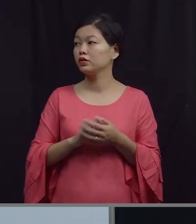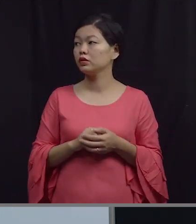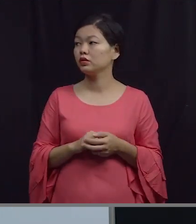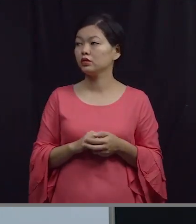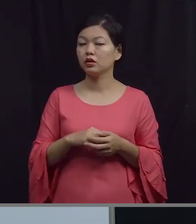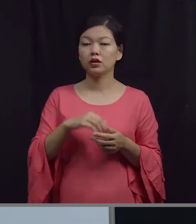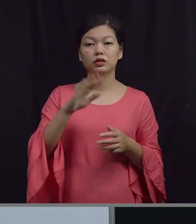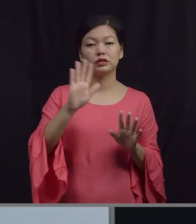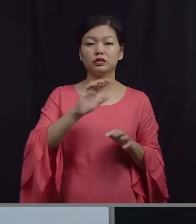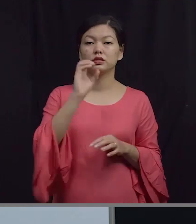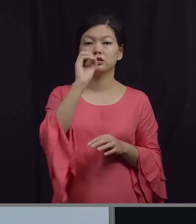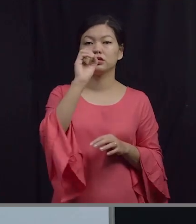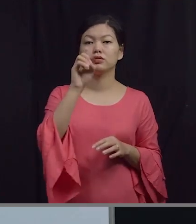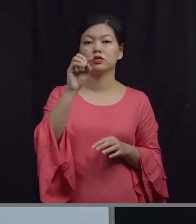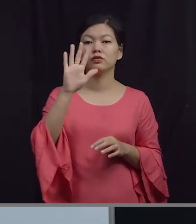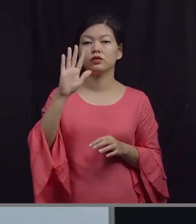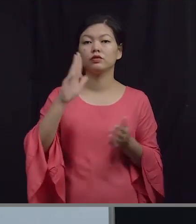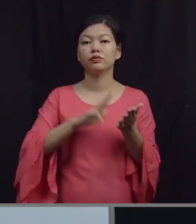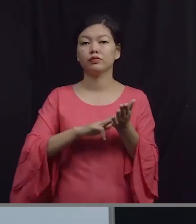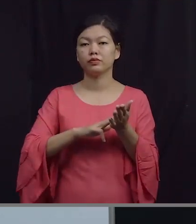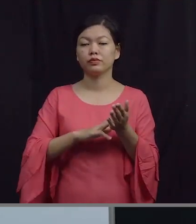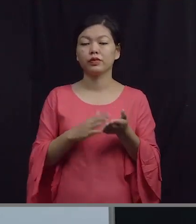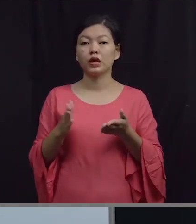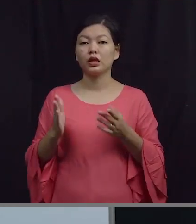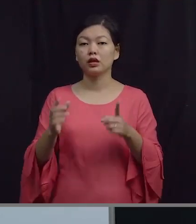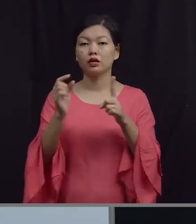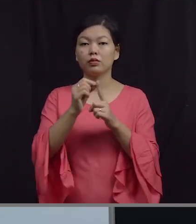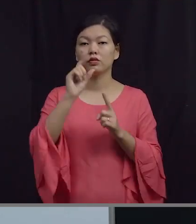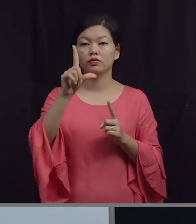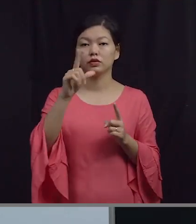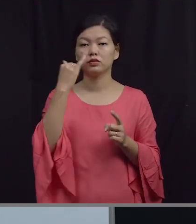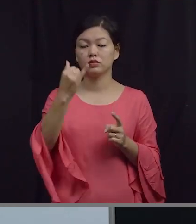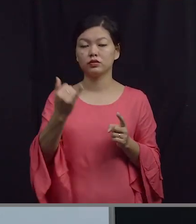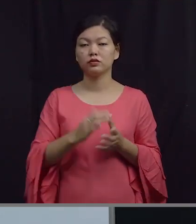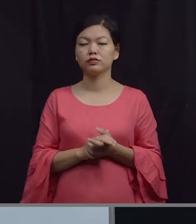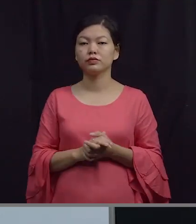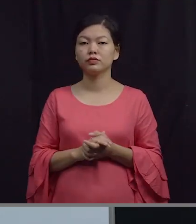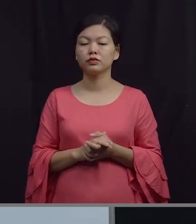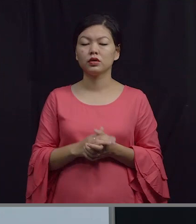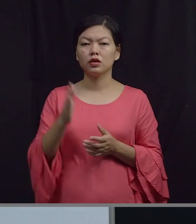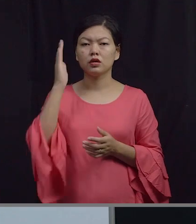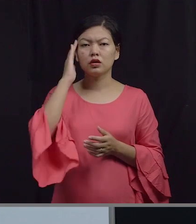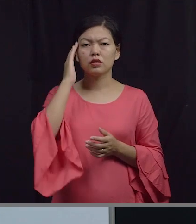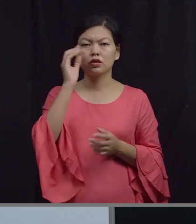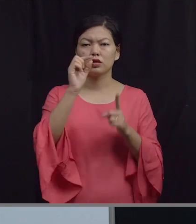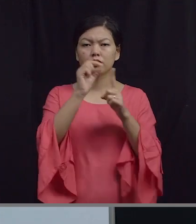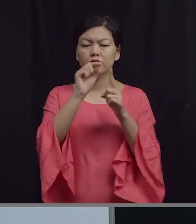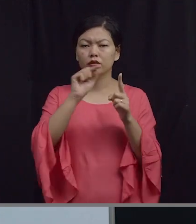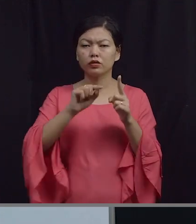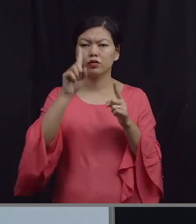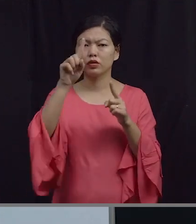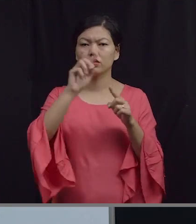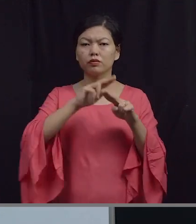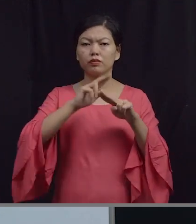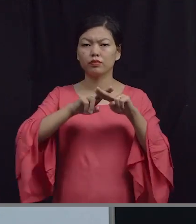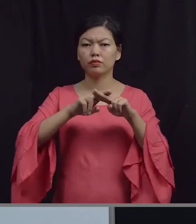in meter. Okay, so we have to find what? Power of lens. Okay, now it's very simple. Okay, so we know that P equal to 1 by f. Where is the